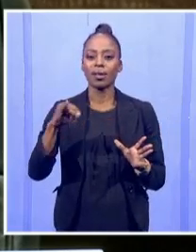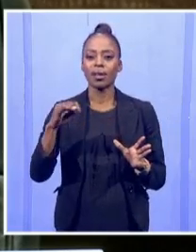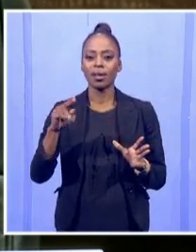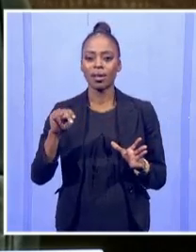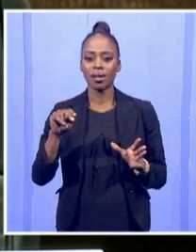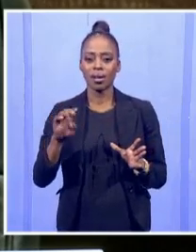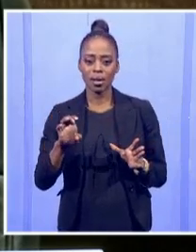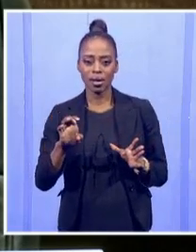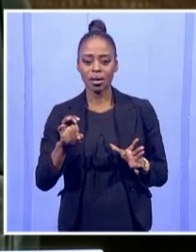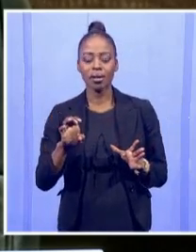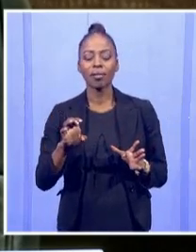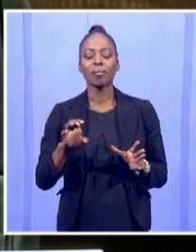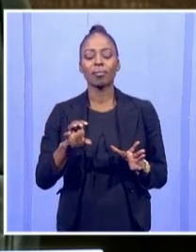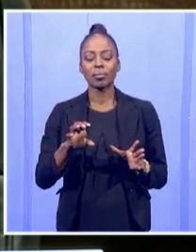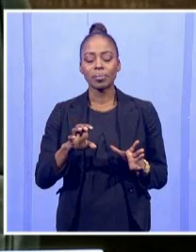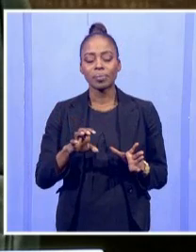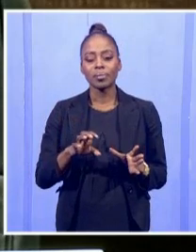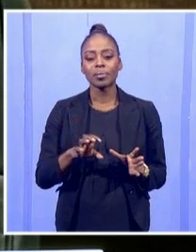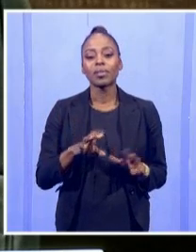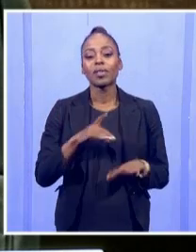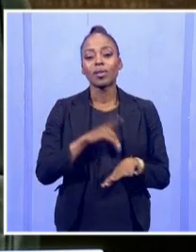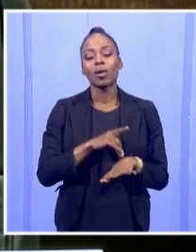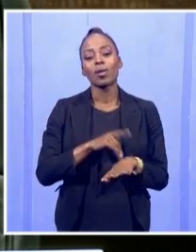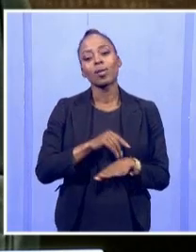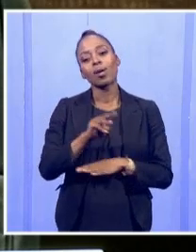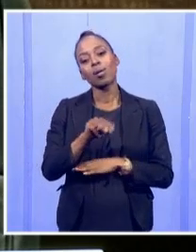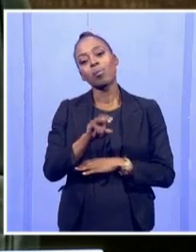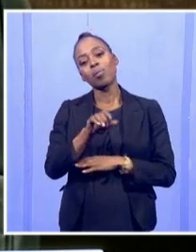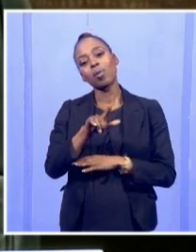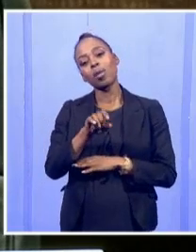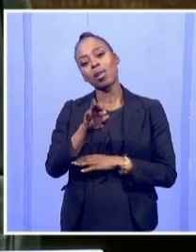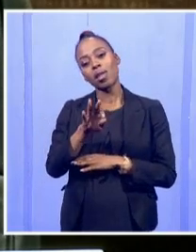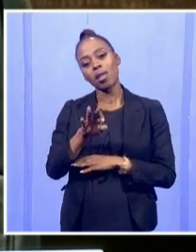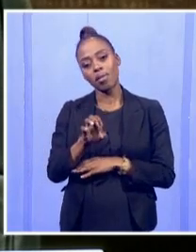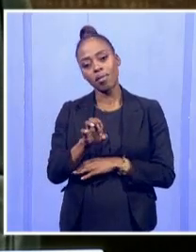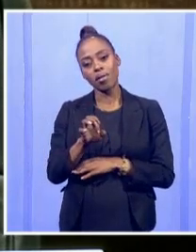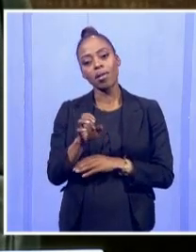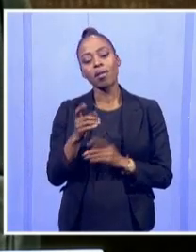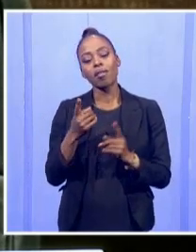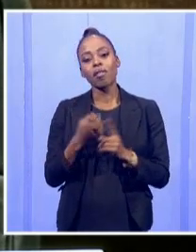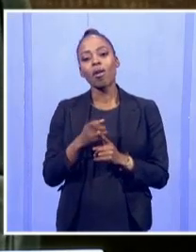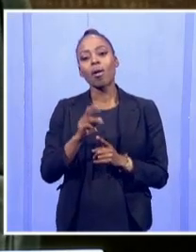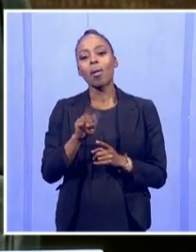Citrus Growers Association, Dr. Mulefi Motuku from Mintech,